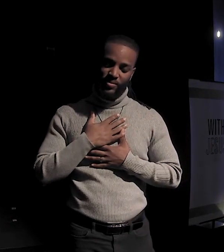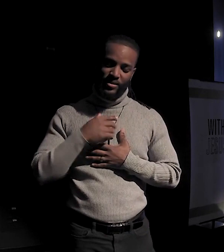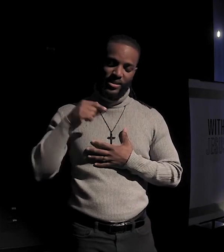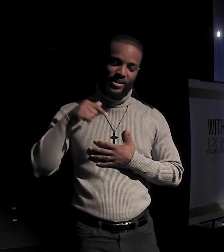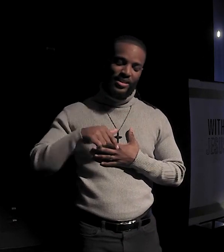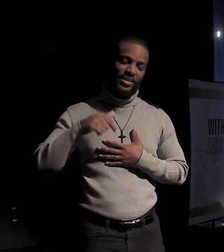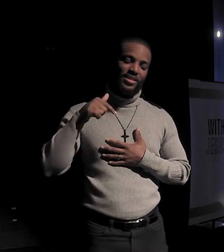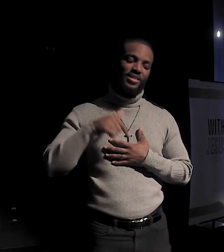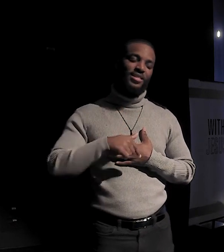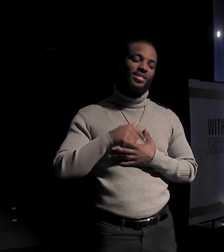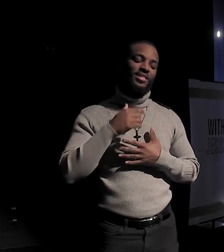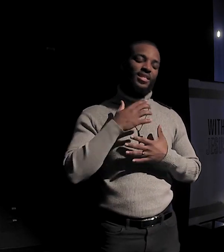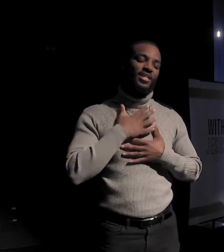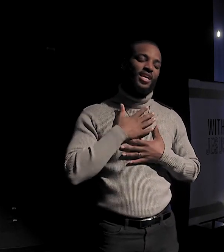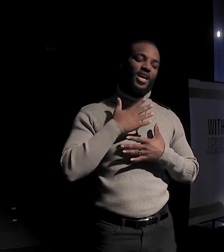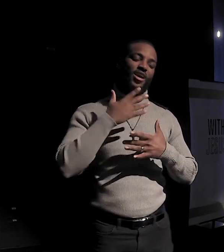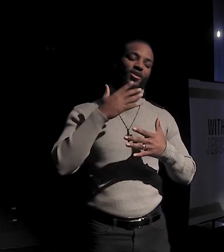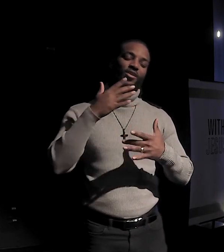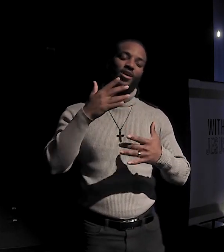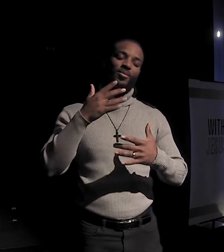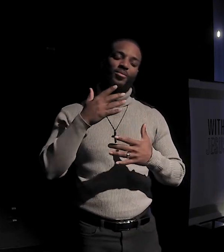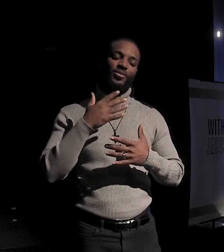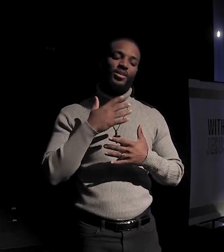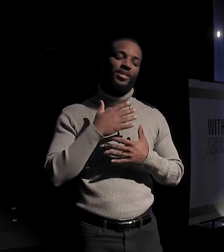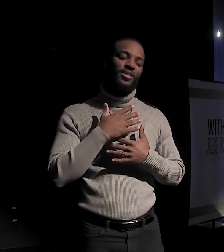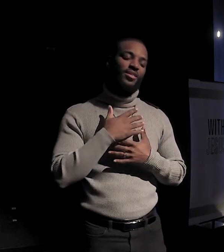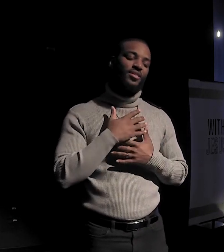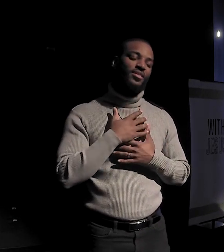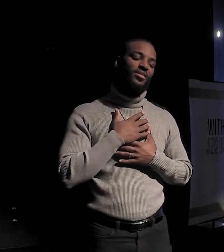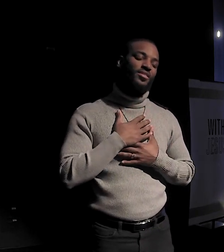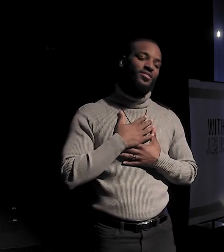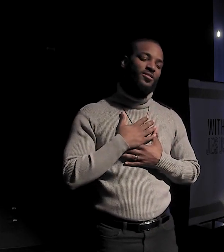This is the air I